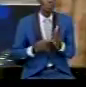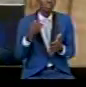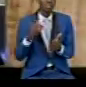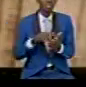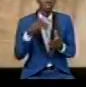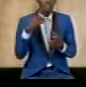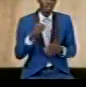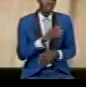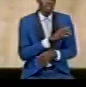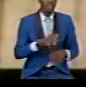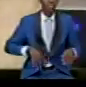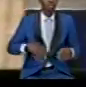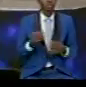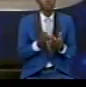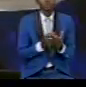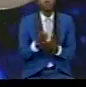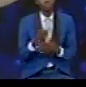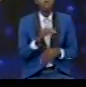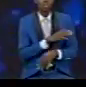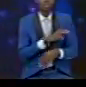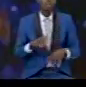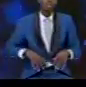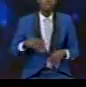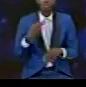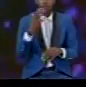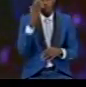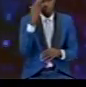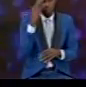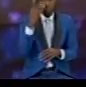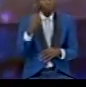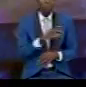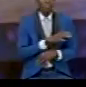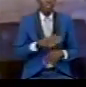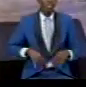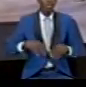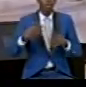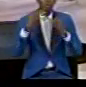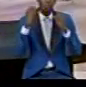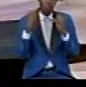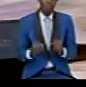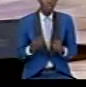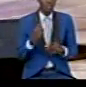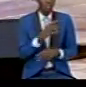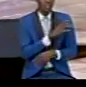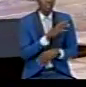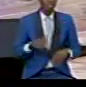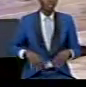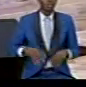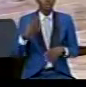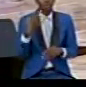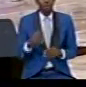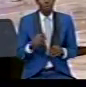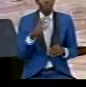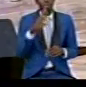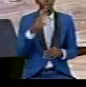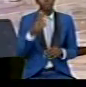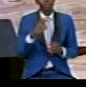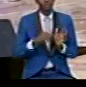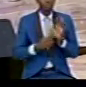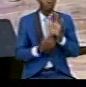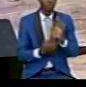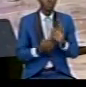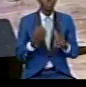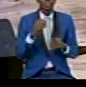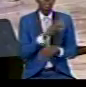truth, the Christ of knowledge, the Christ of power, the Christ of revelation, the Christ